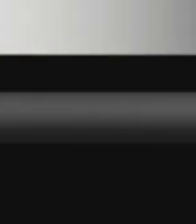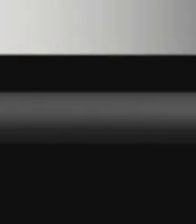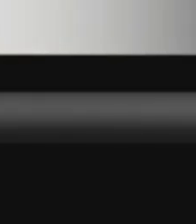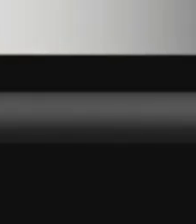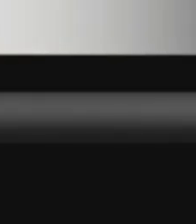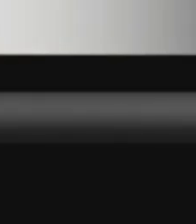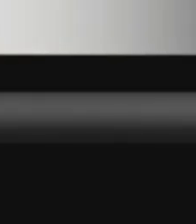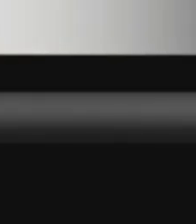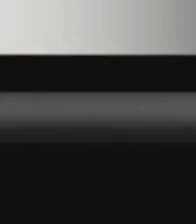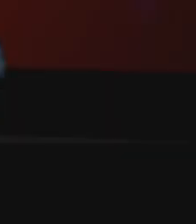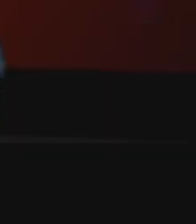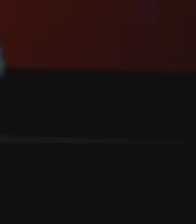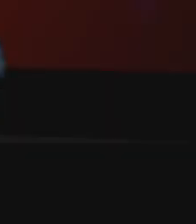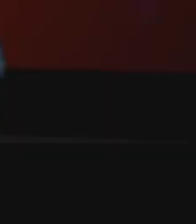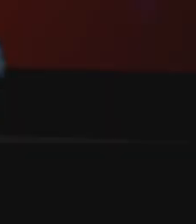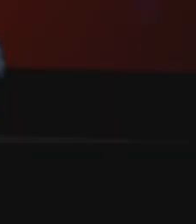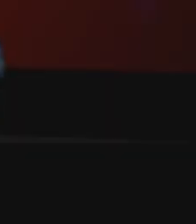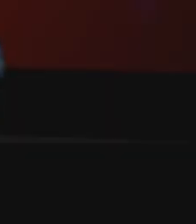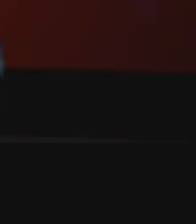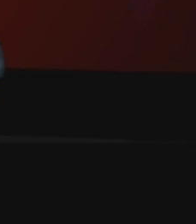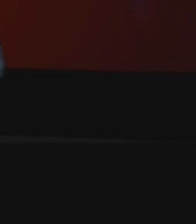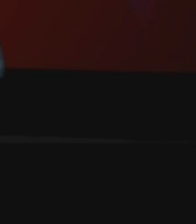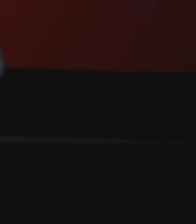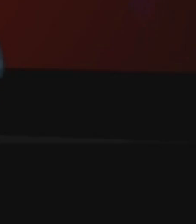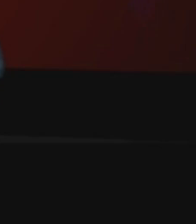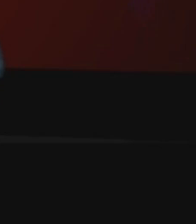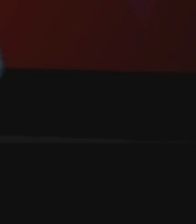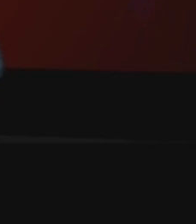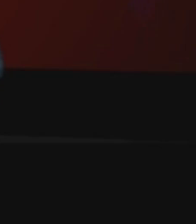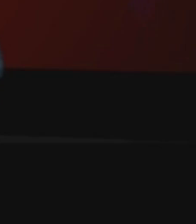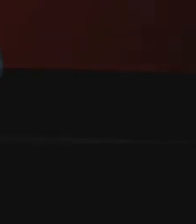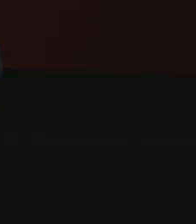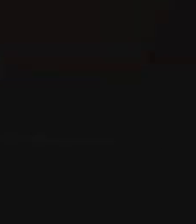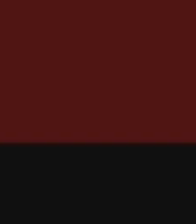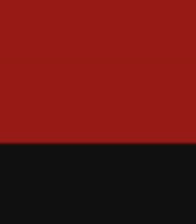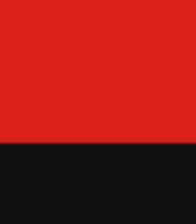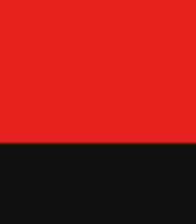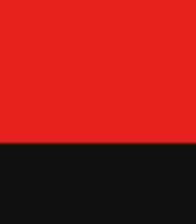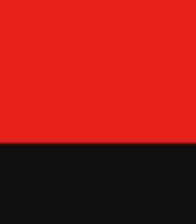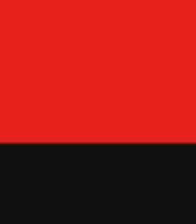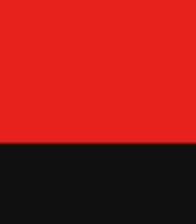The extensions too. Let's join ITEL to enjoy a better life.